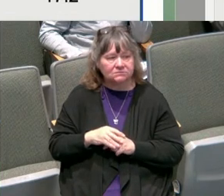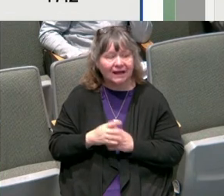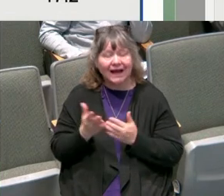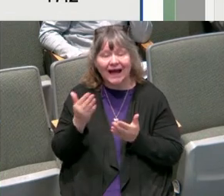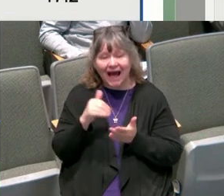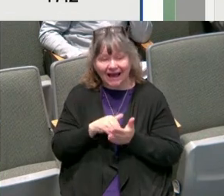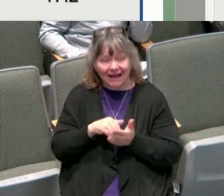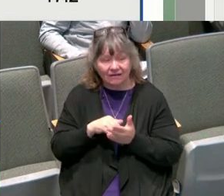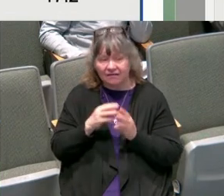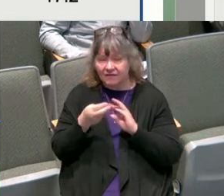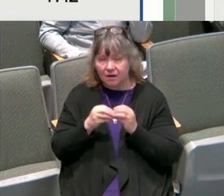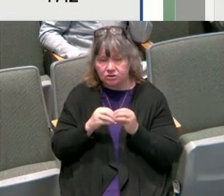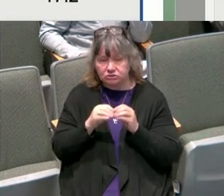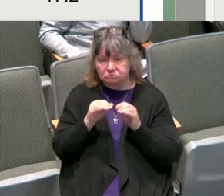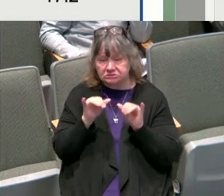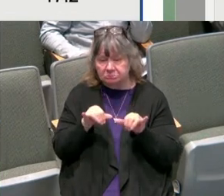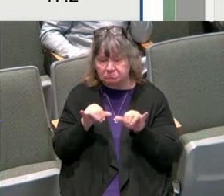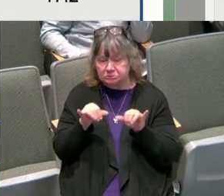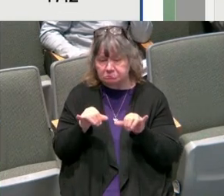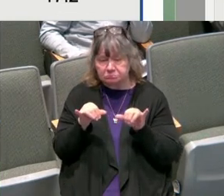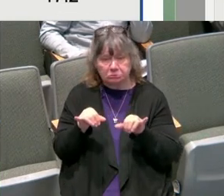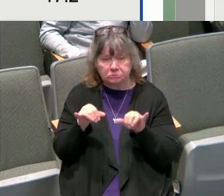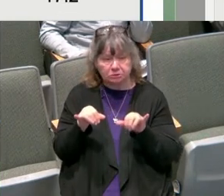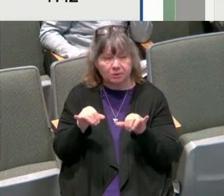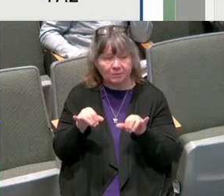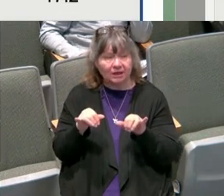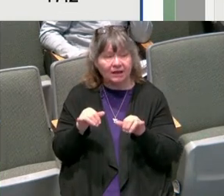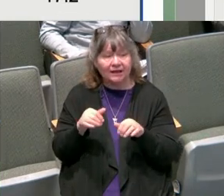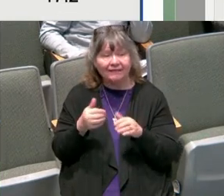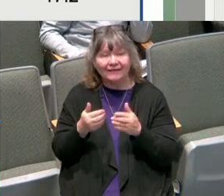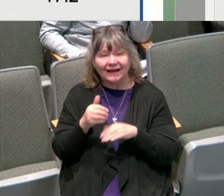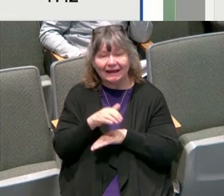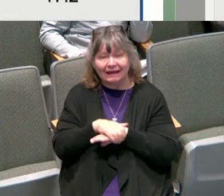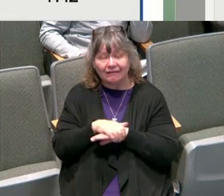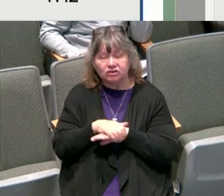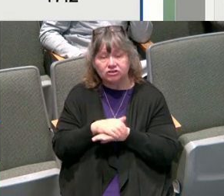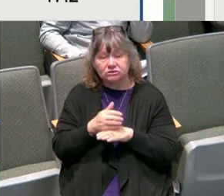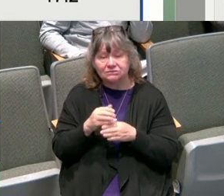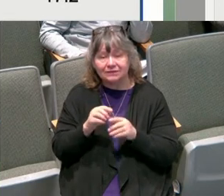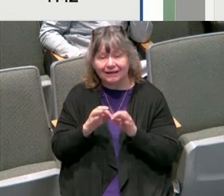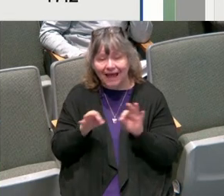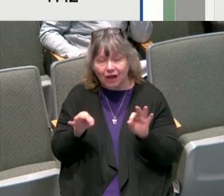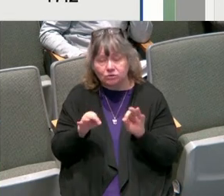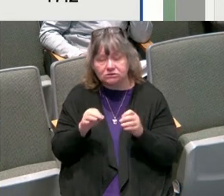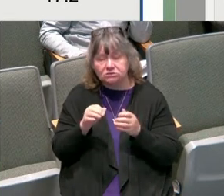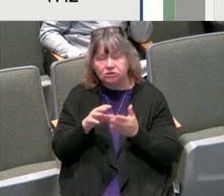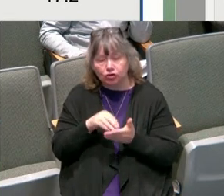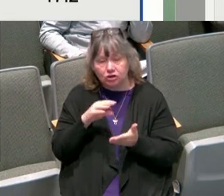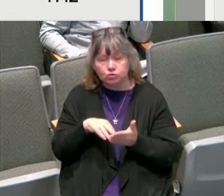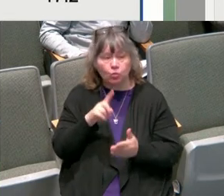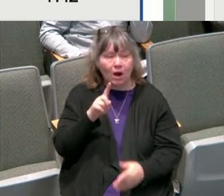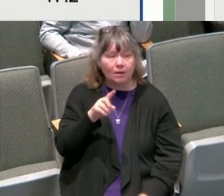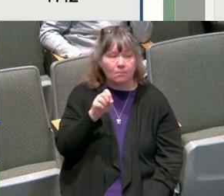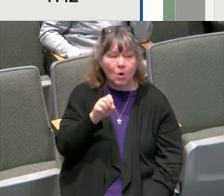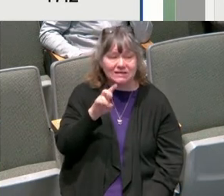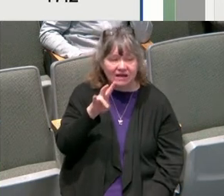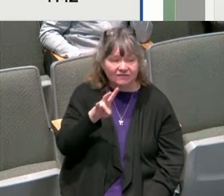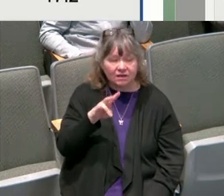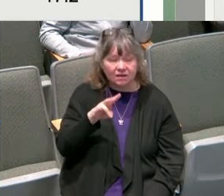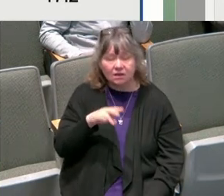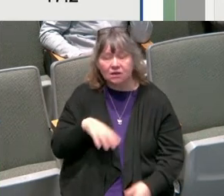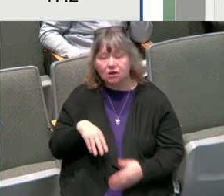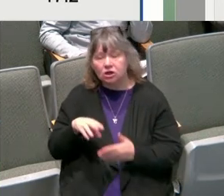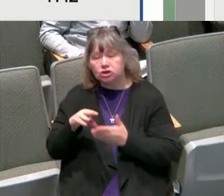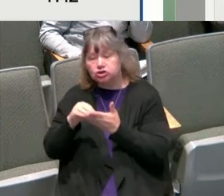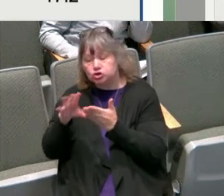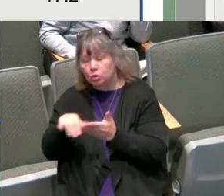again those numbers haven't changed markedly the English language Learners have risen from 0.8 to 1.7 percent students with disabilities